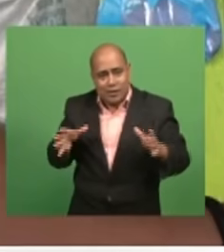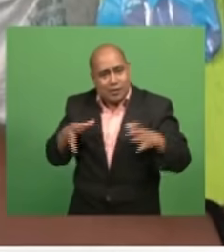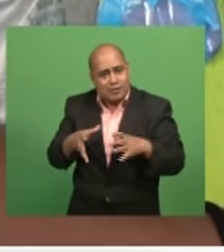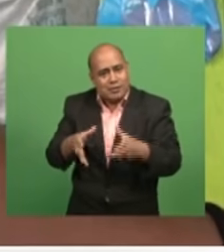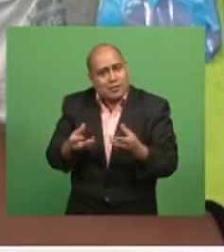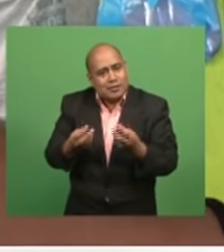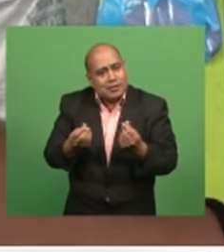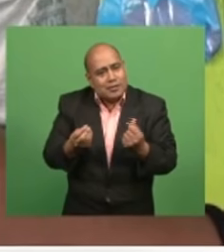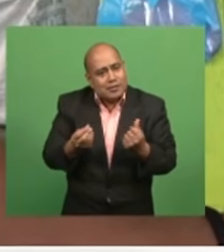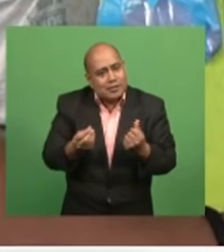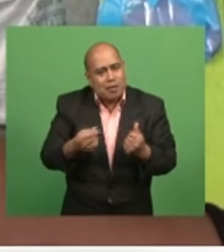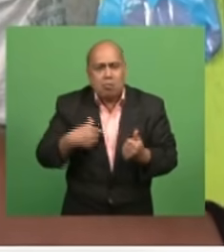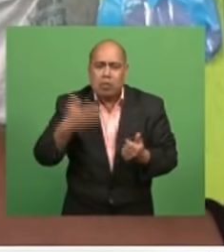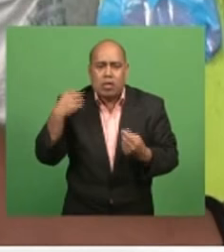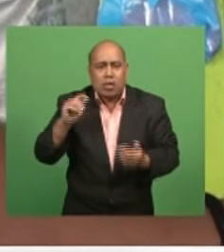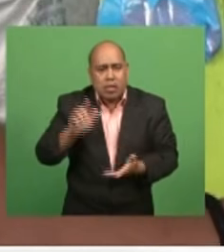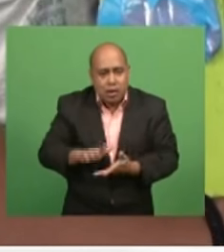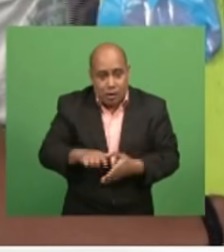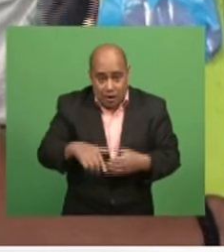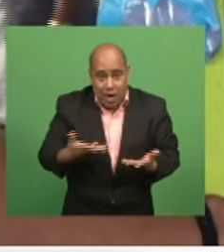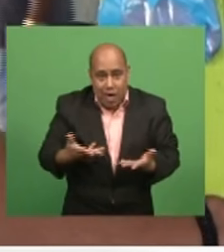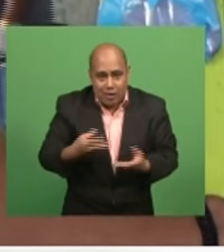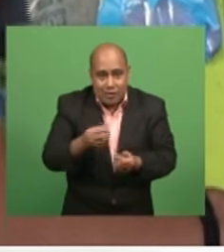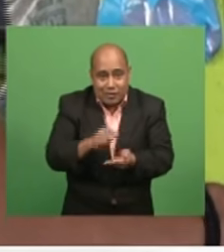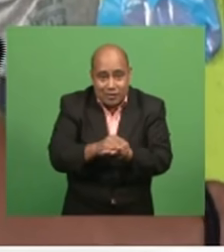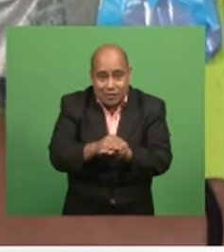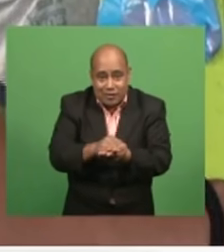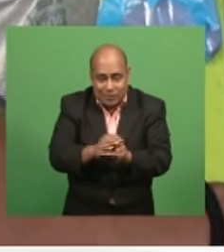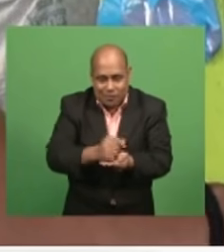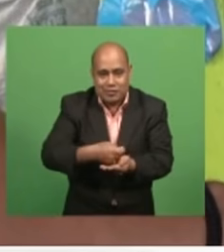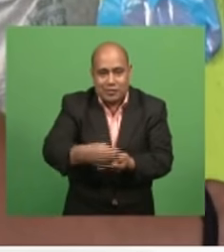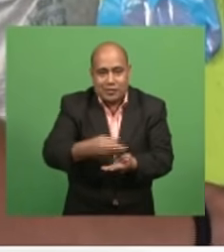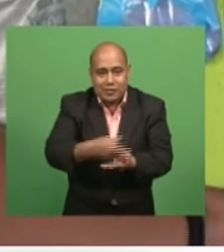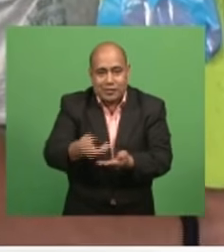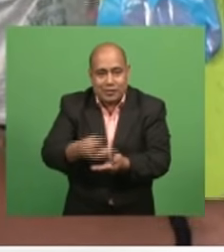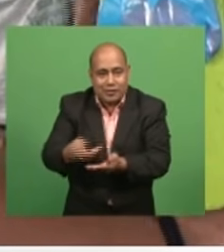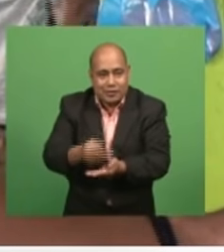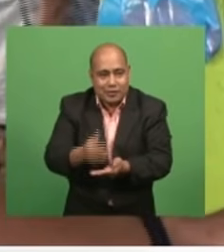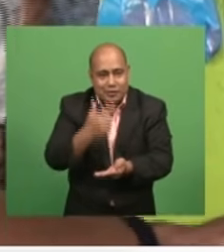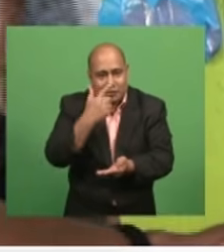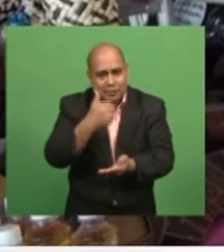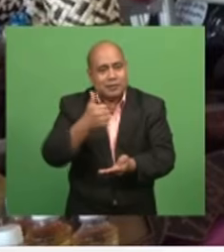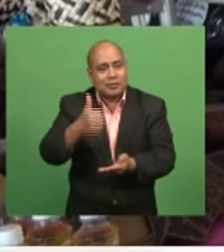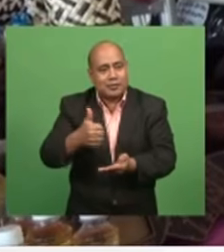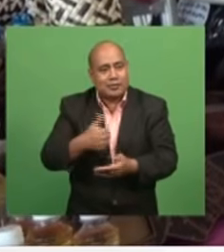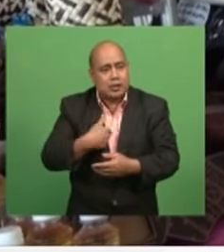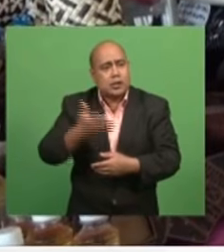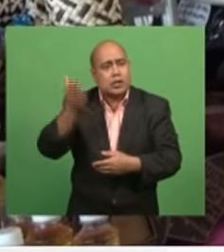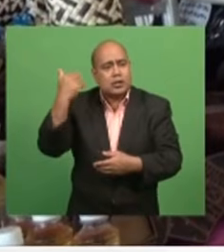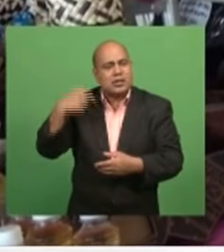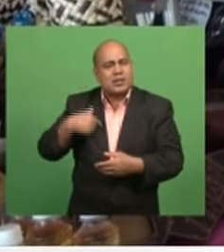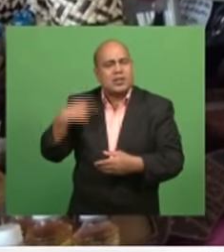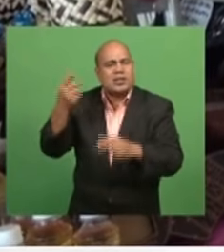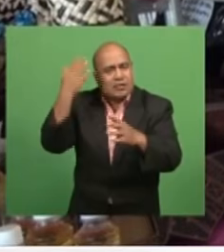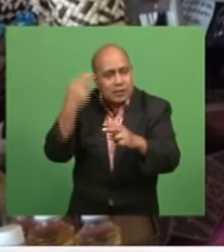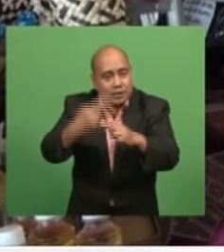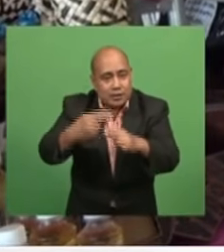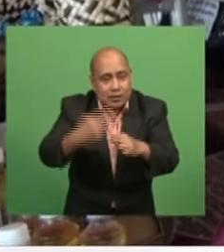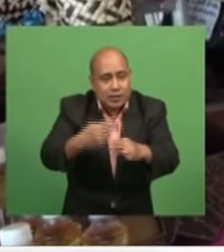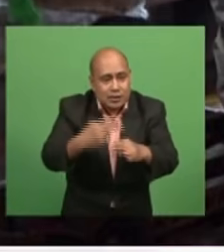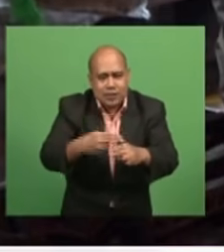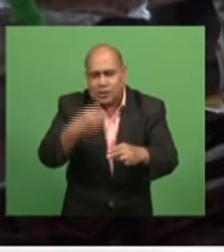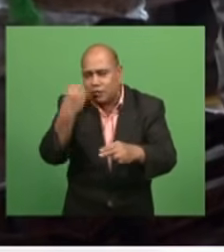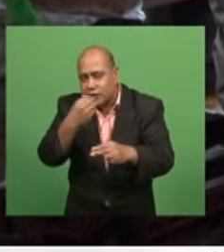kai is going. But we've been really lucky, surviving with the little things we have from the farm. Senator Nabuni Saravi, who sells